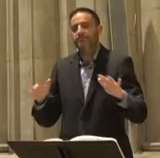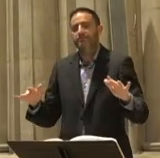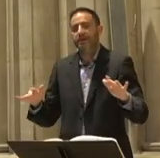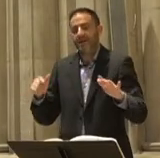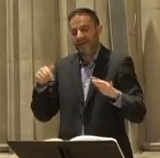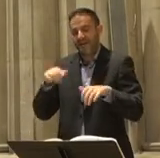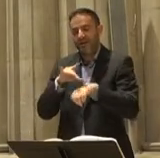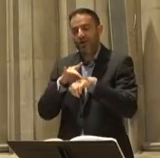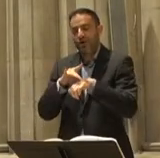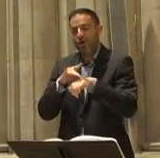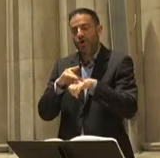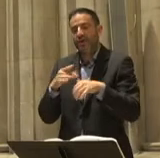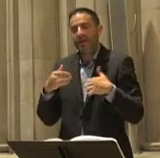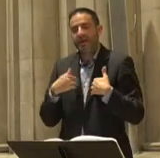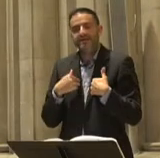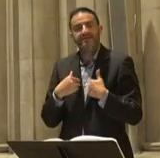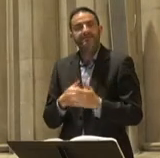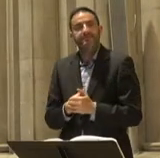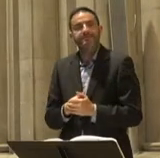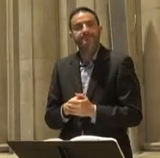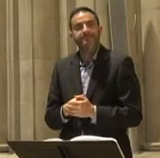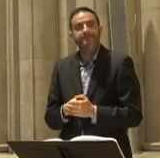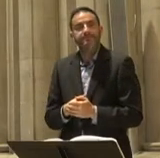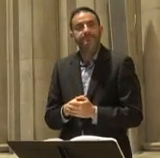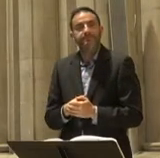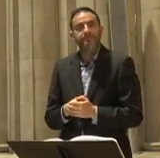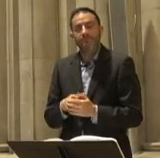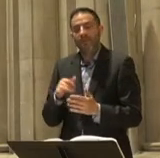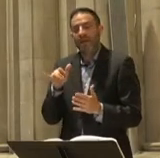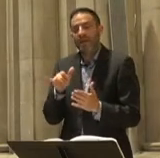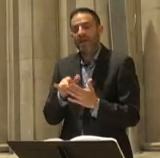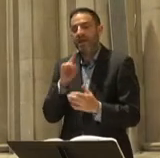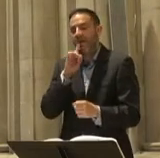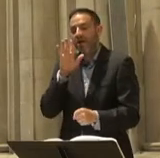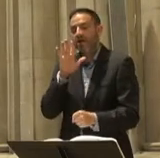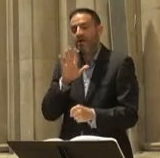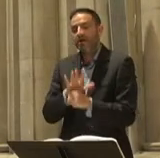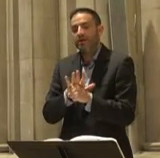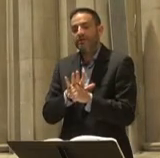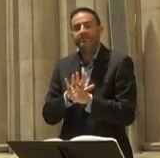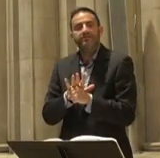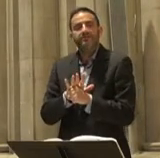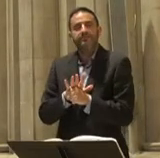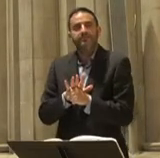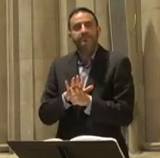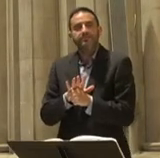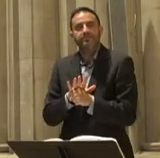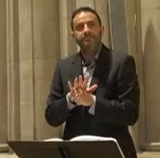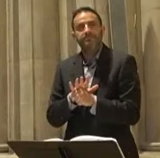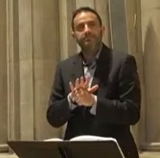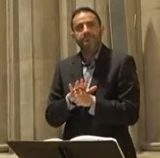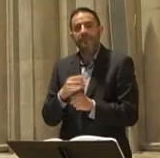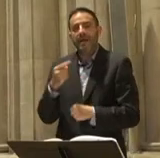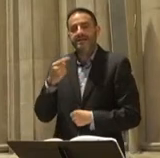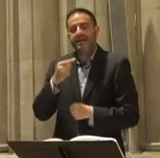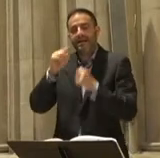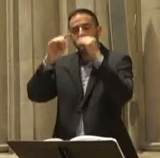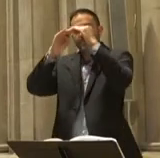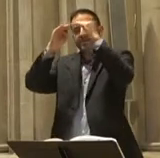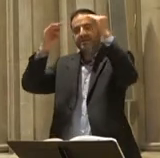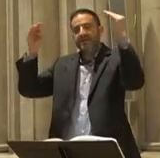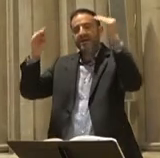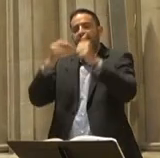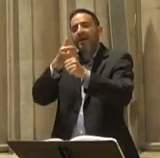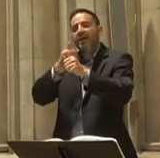earth contains. And that covenant is there in the sky every